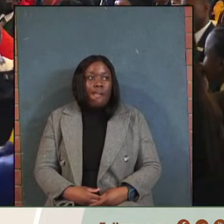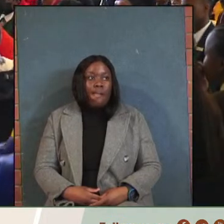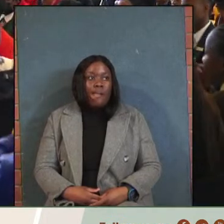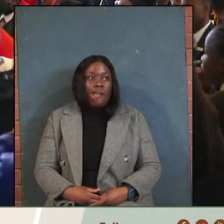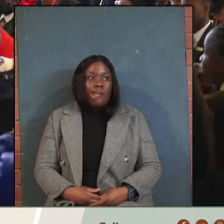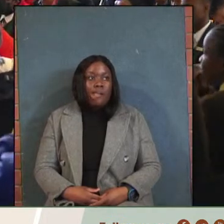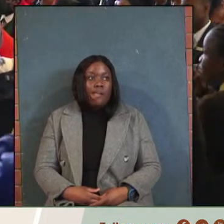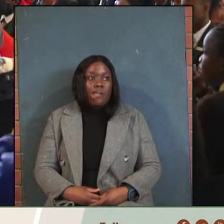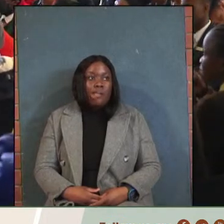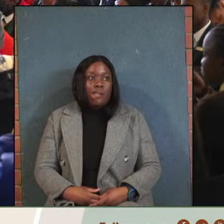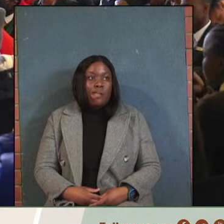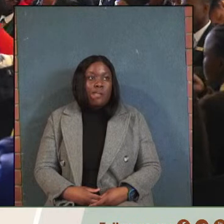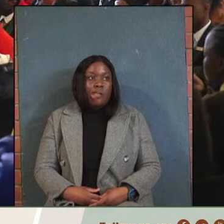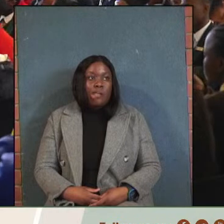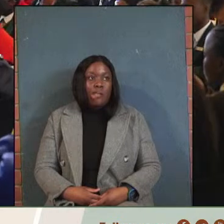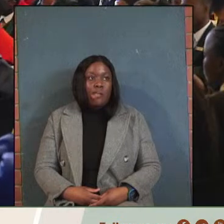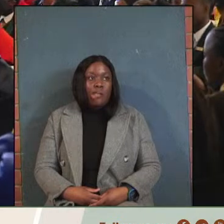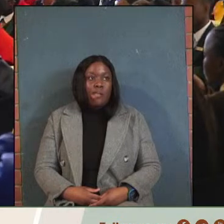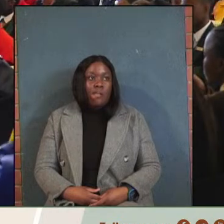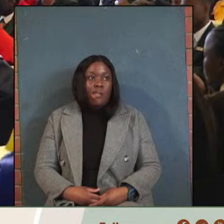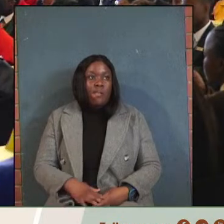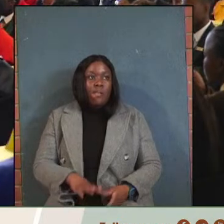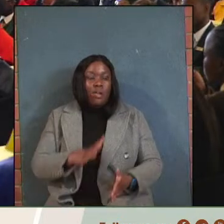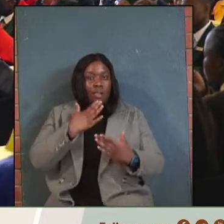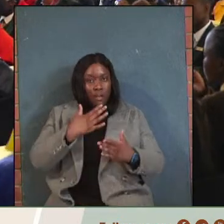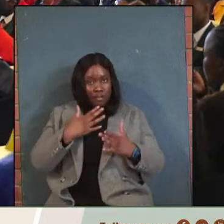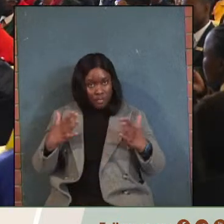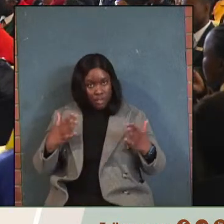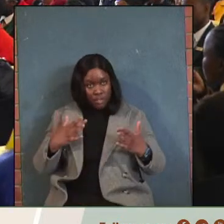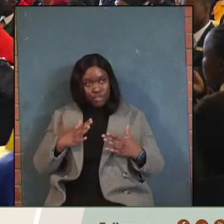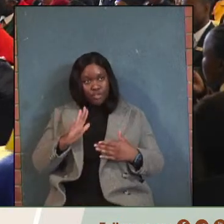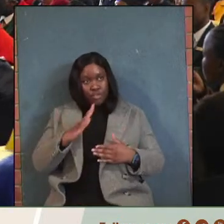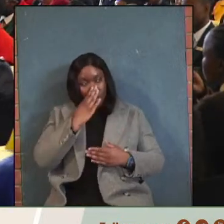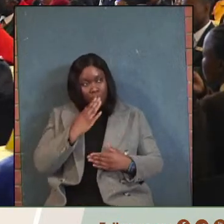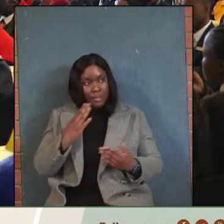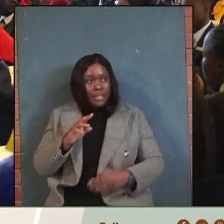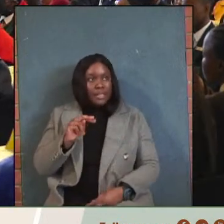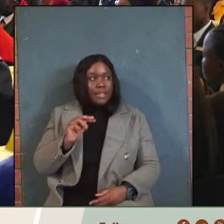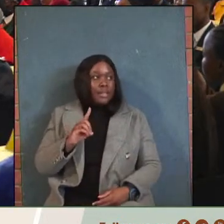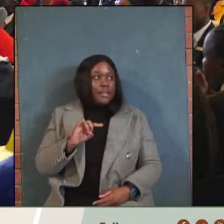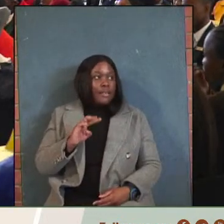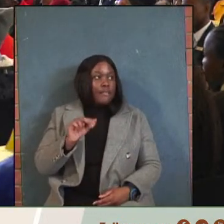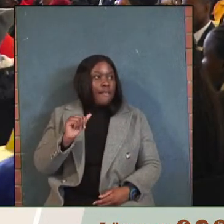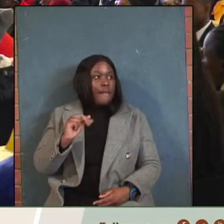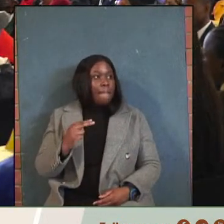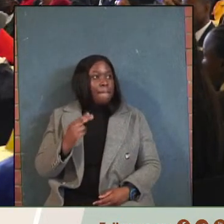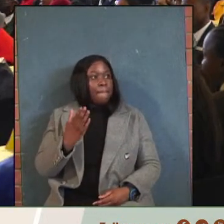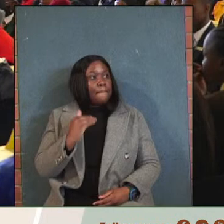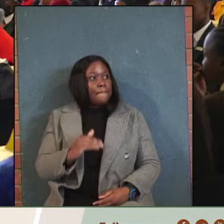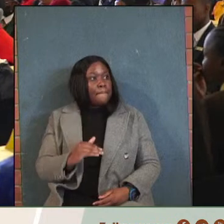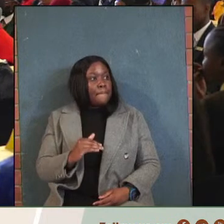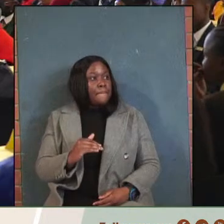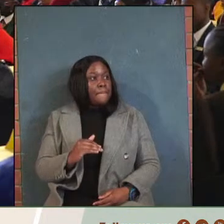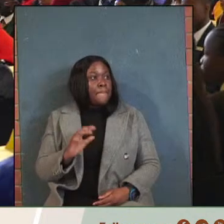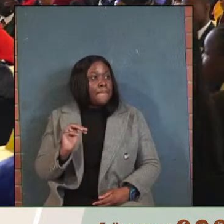Thank you very much, Honorable Dziva. I'd like to hand over to Honorable